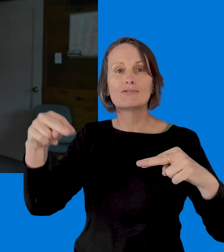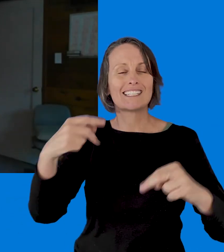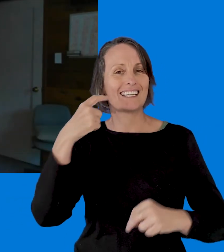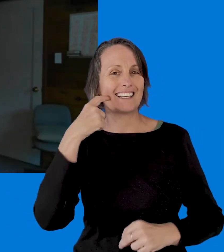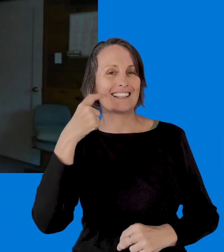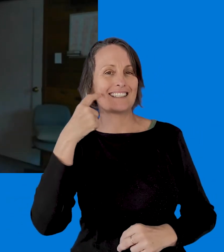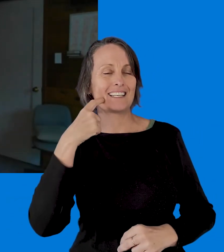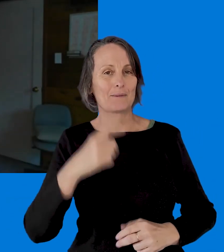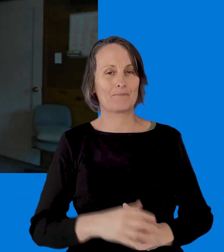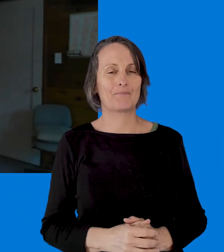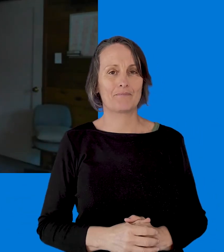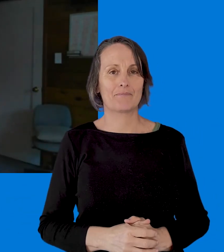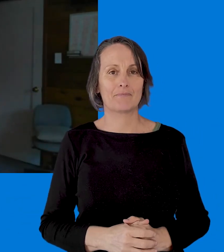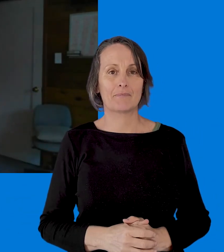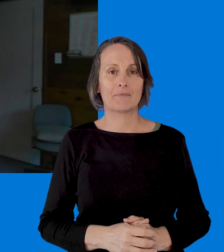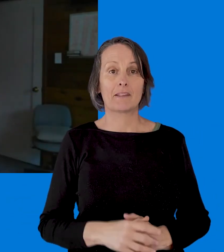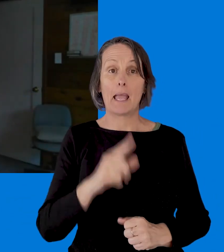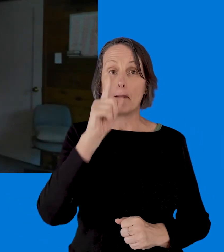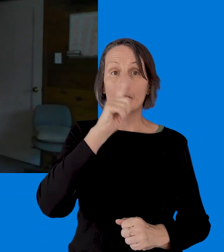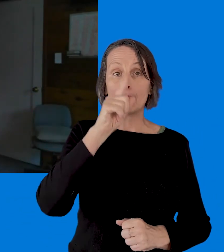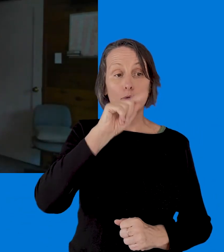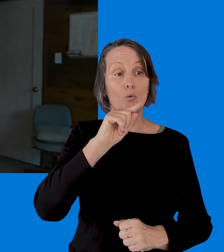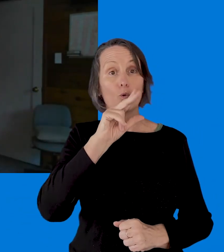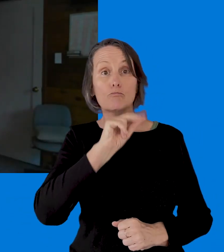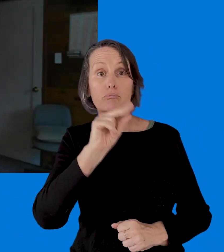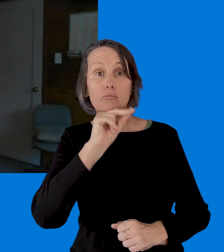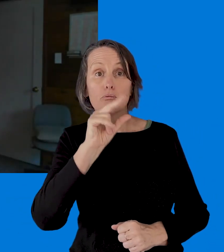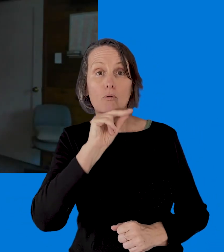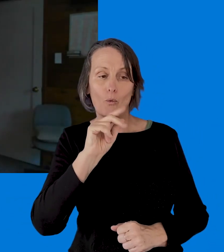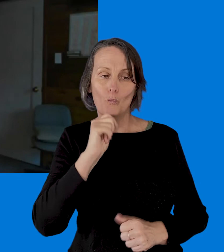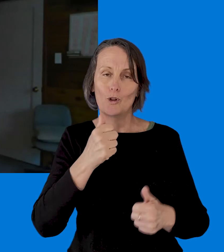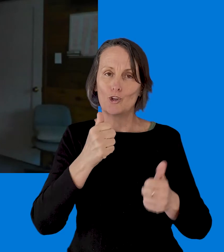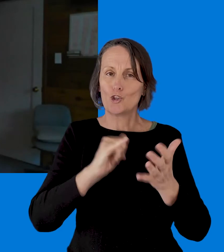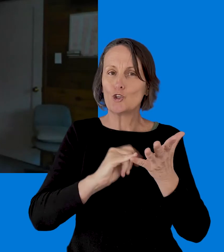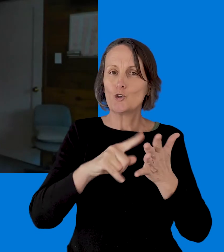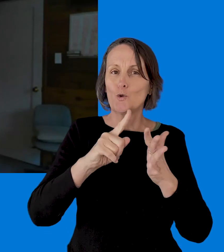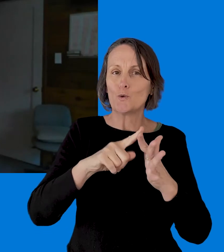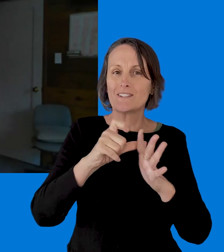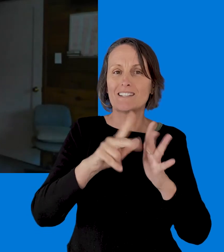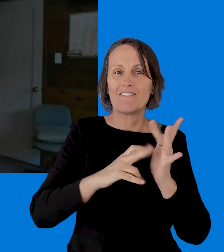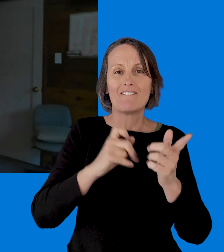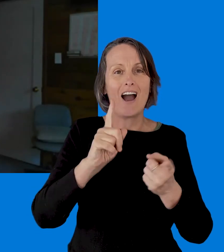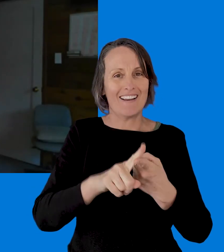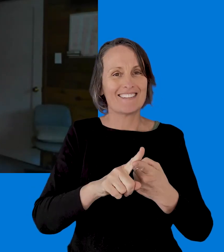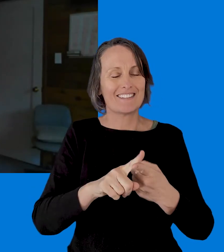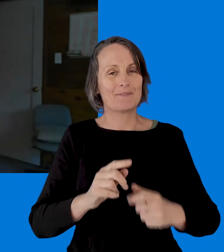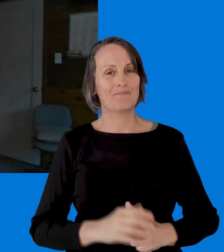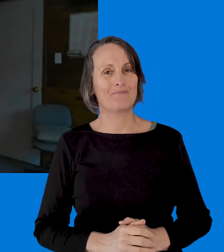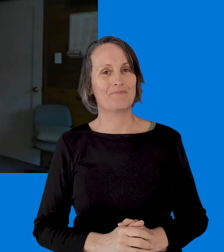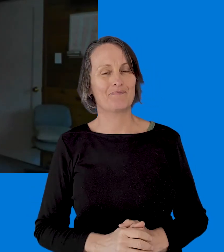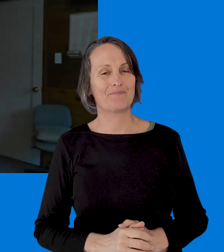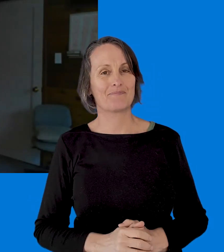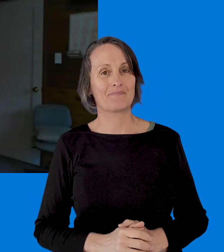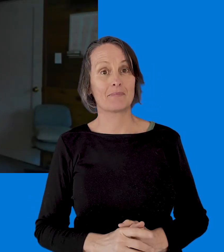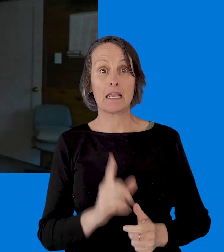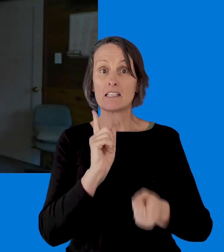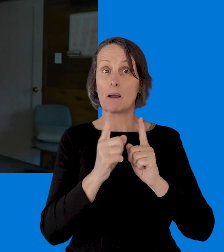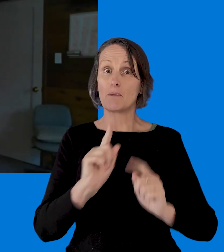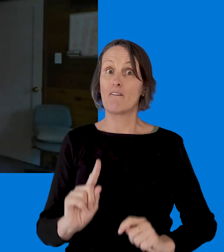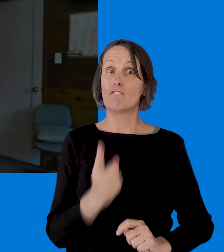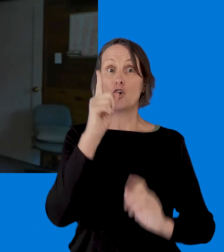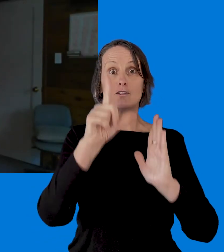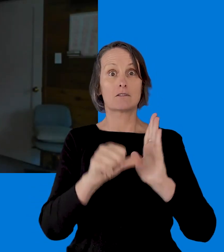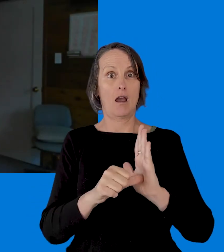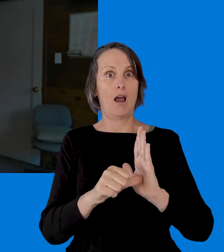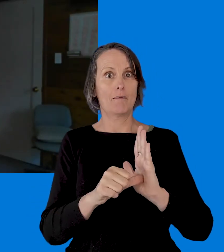doesn't mean, what happens, what we tend to find with that is that people get accustomed to it. All of a sudden their behavior